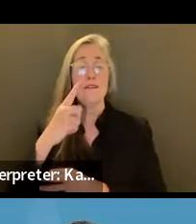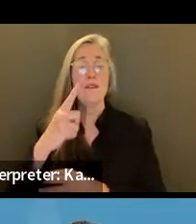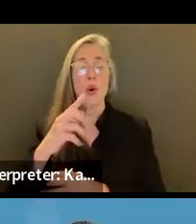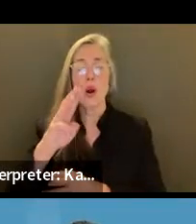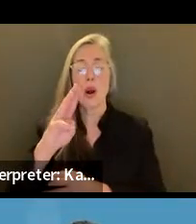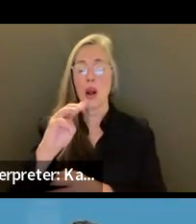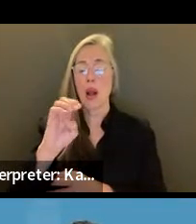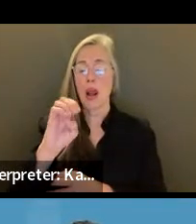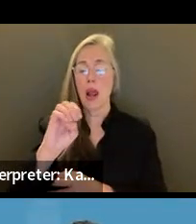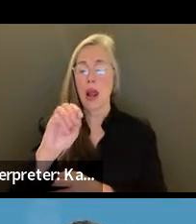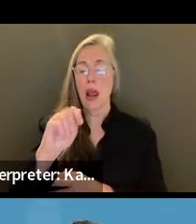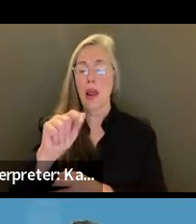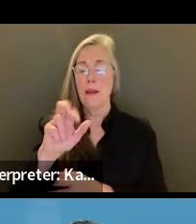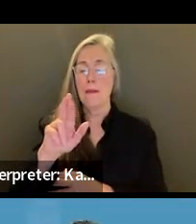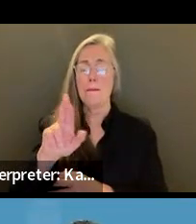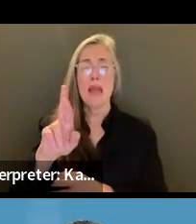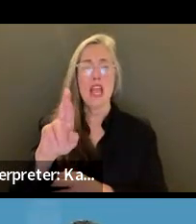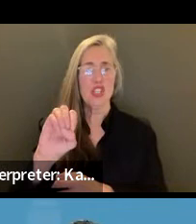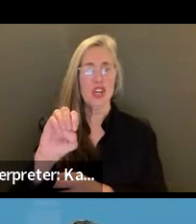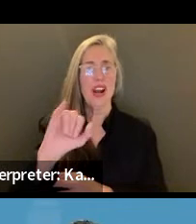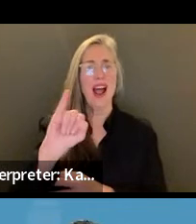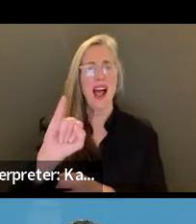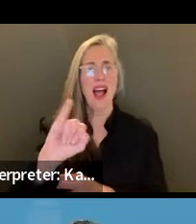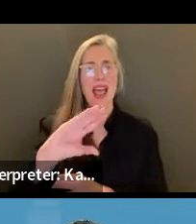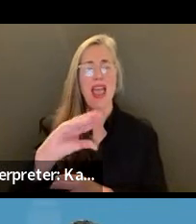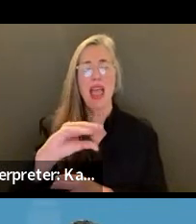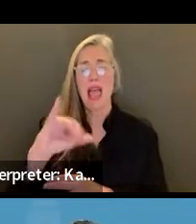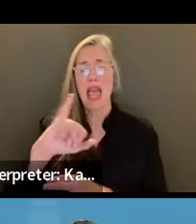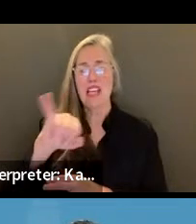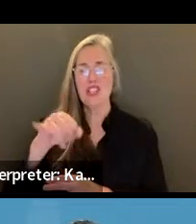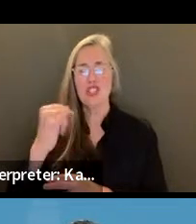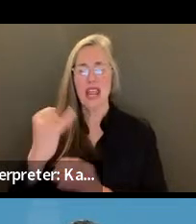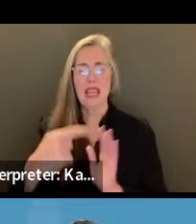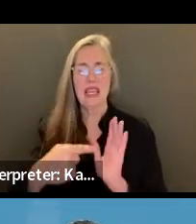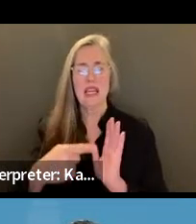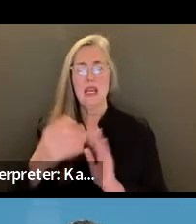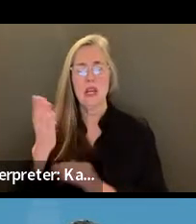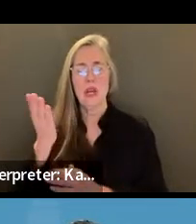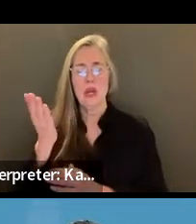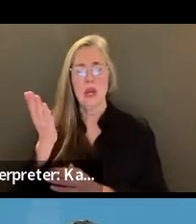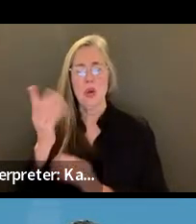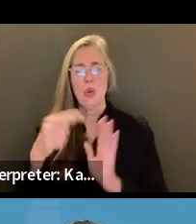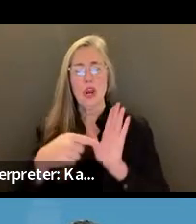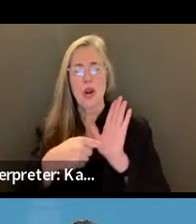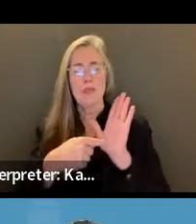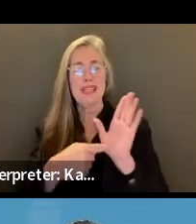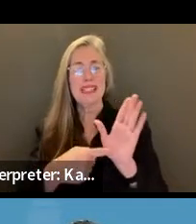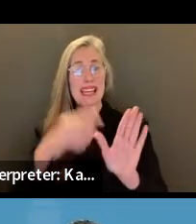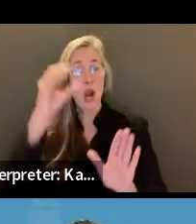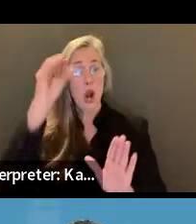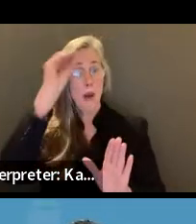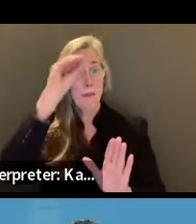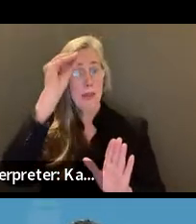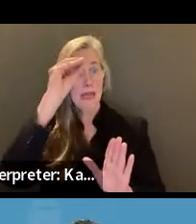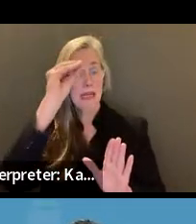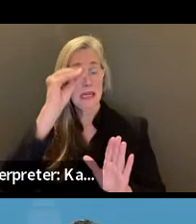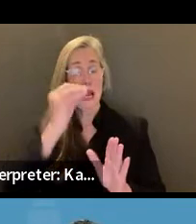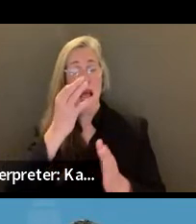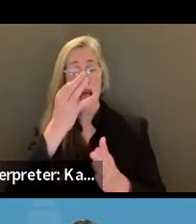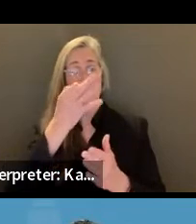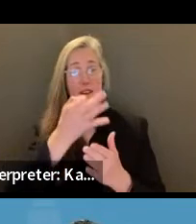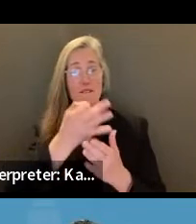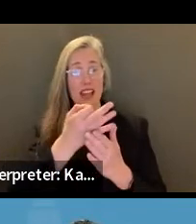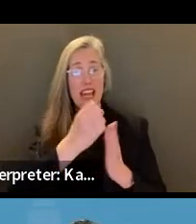I and measures J, again, we are presenting an opinion on the financial statements as well